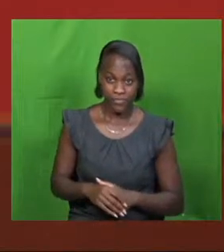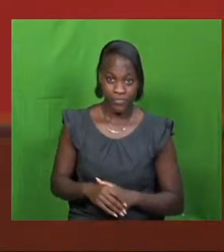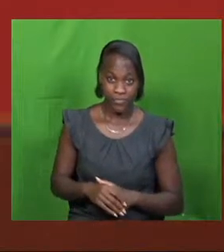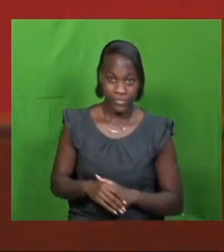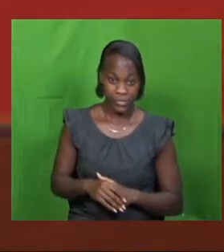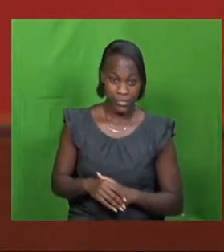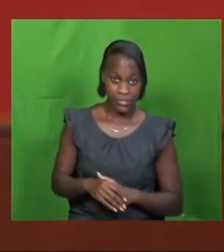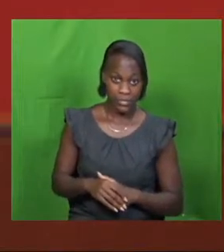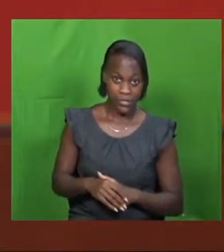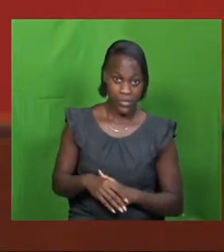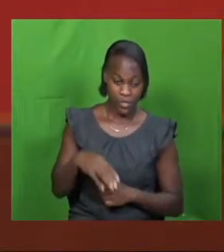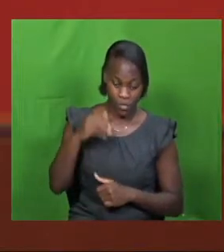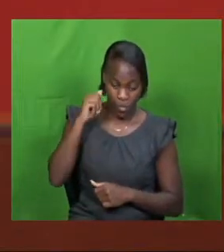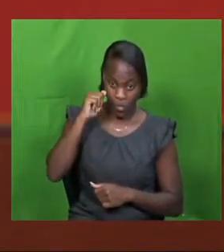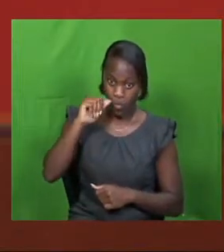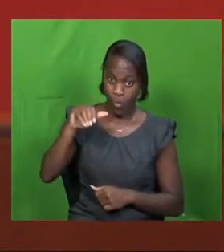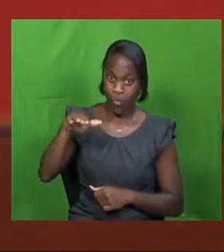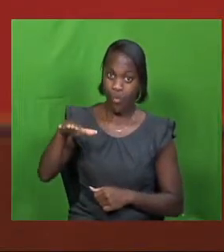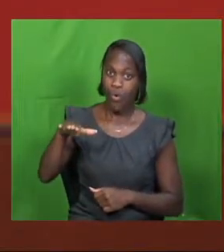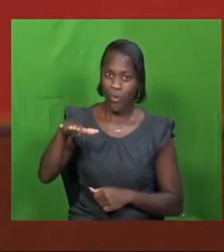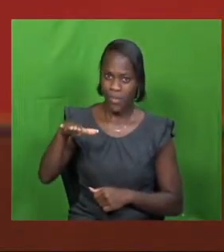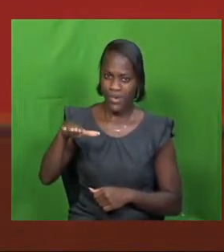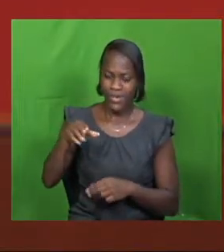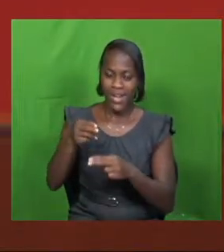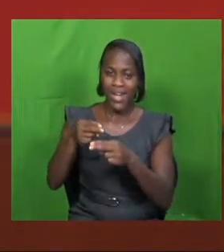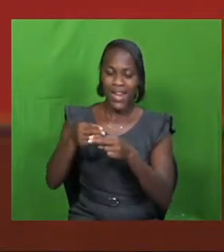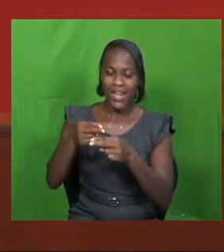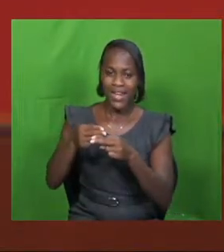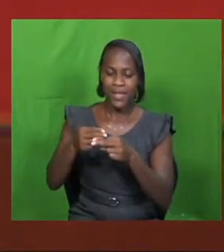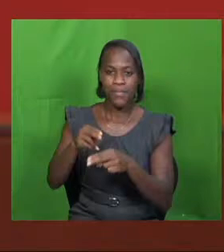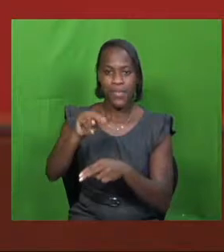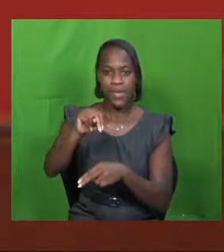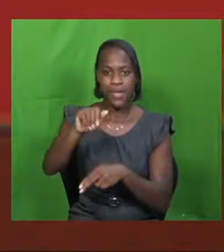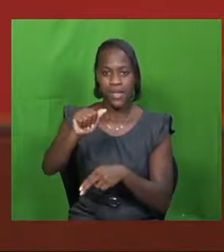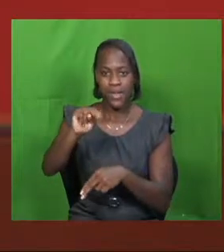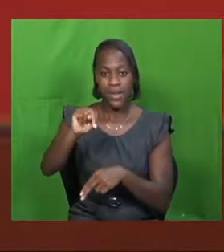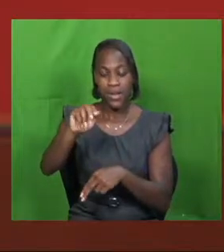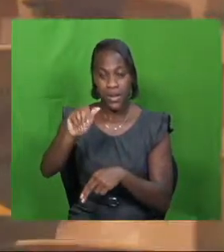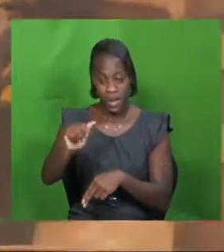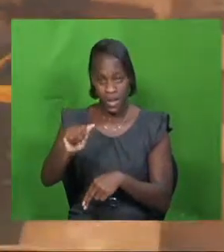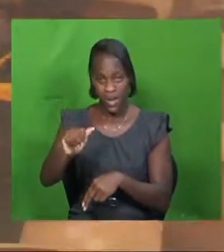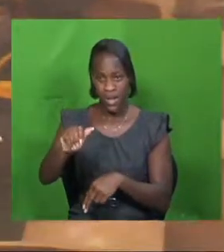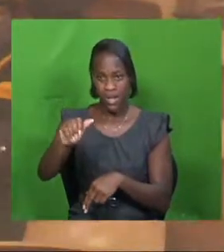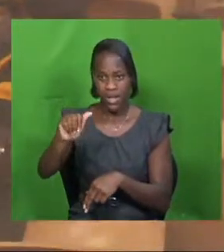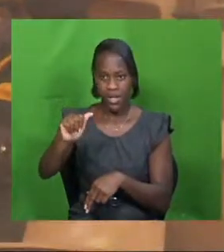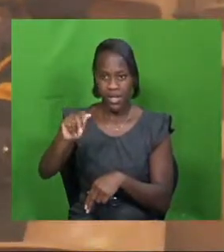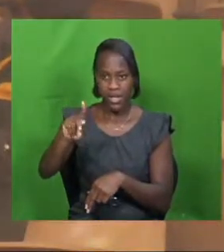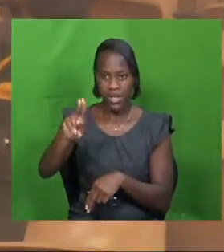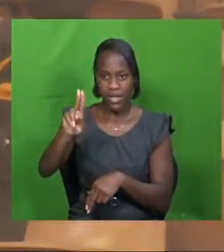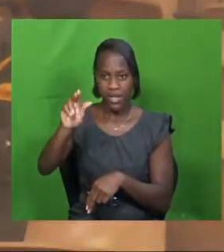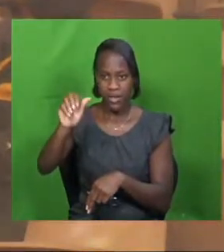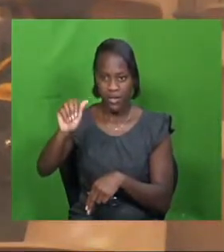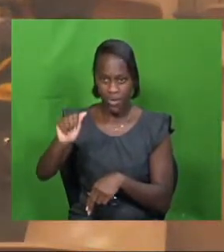she is in the person of Nana Ekwa Ukwa the First.